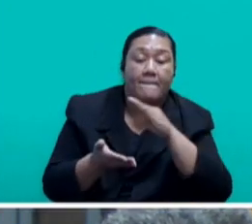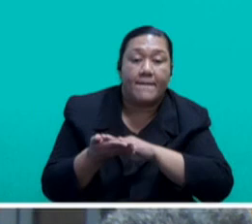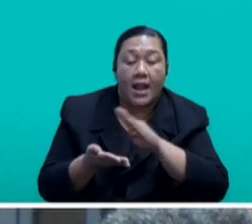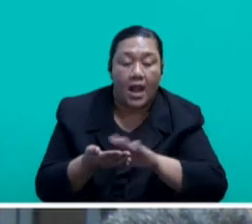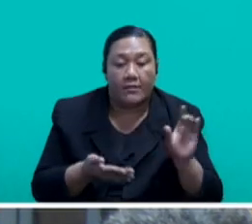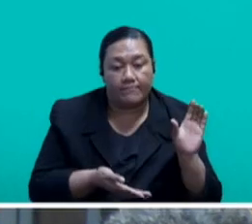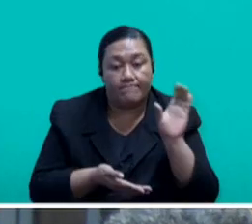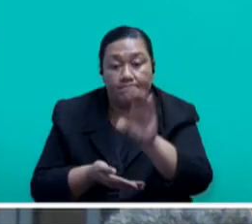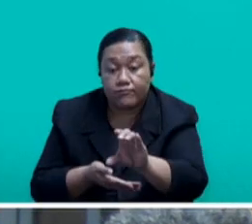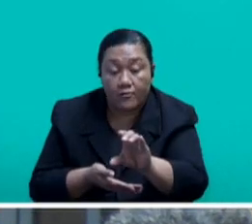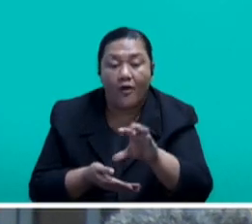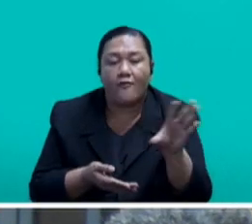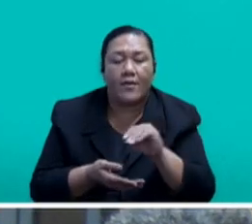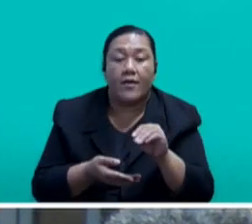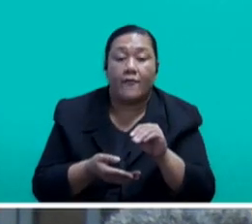is appreciated.